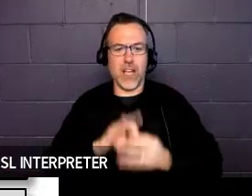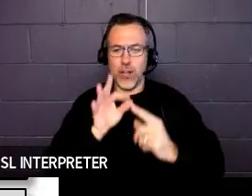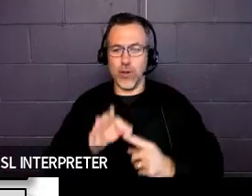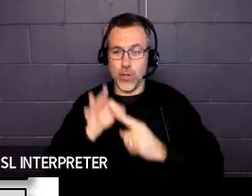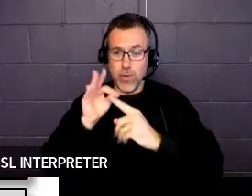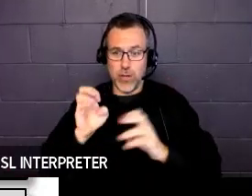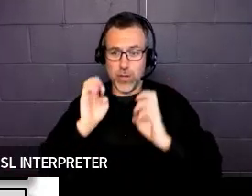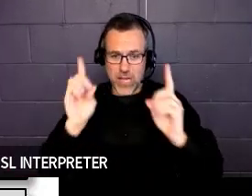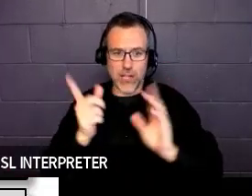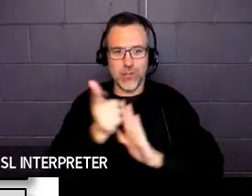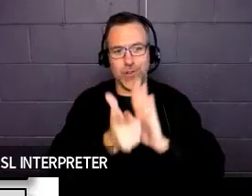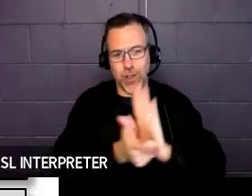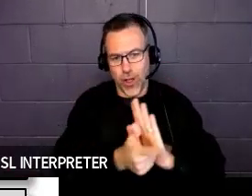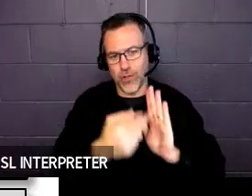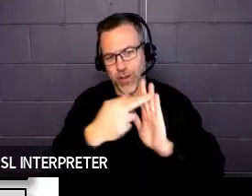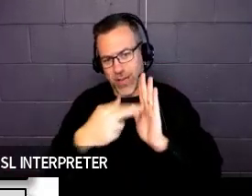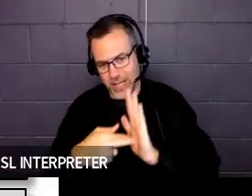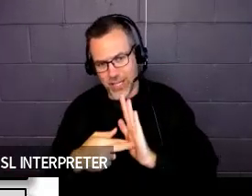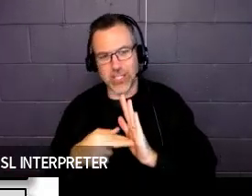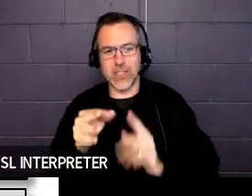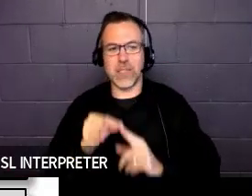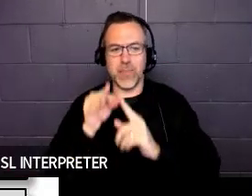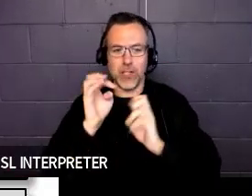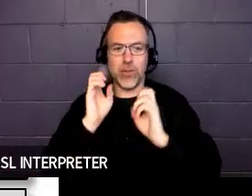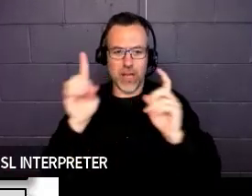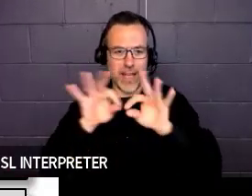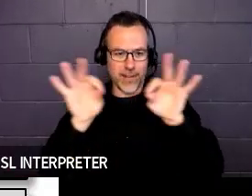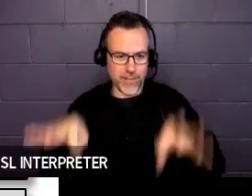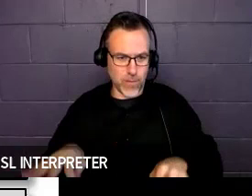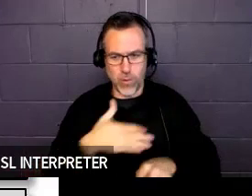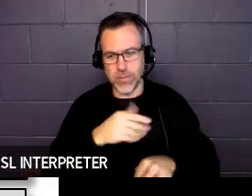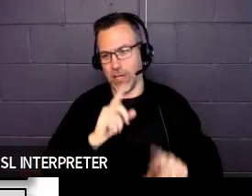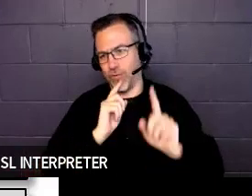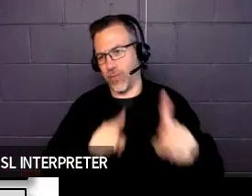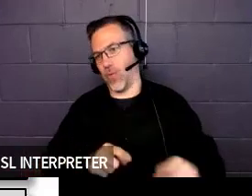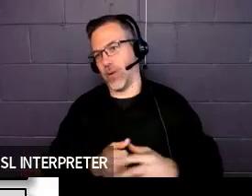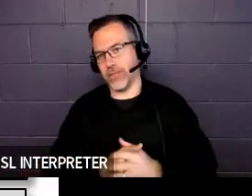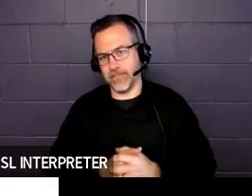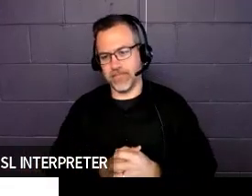some laws and regulations, and special ed forms and reporting.